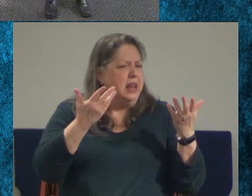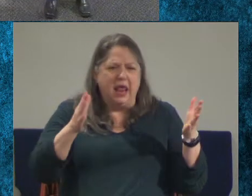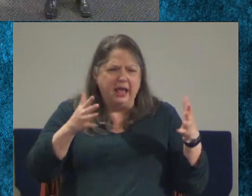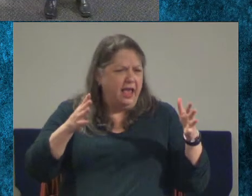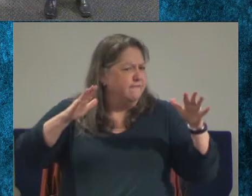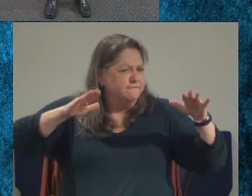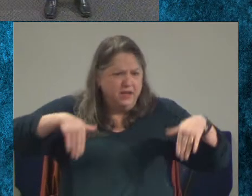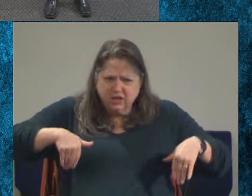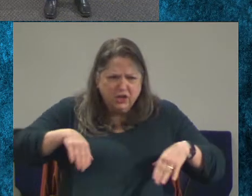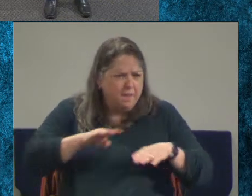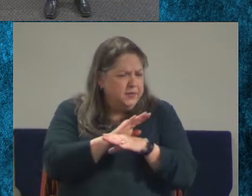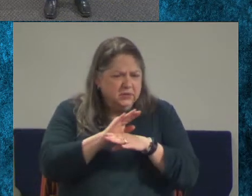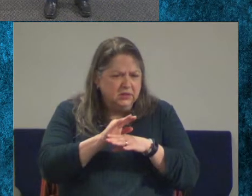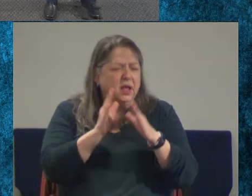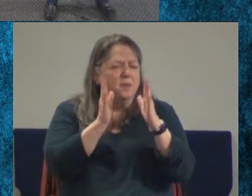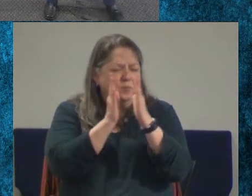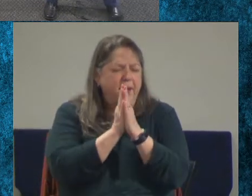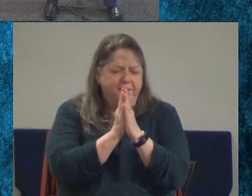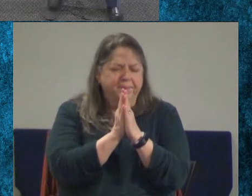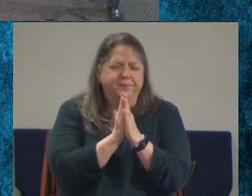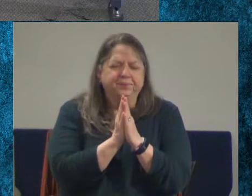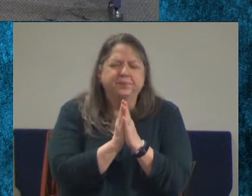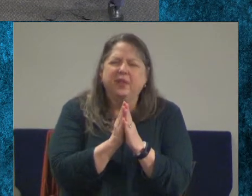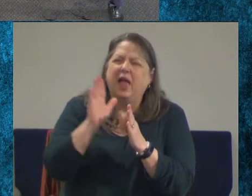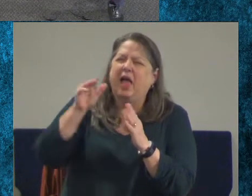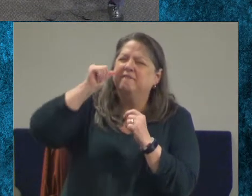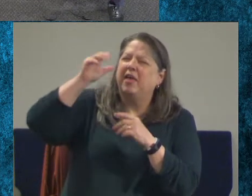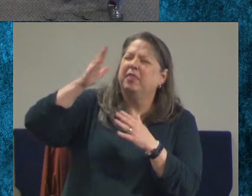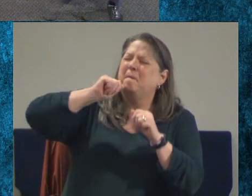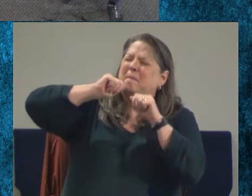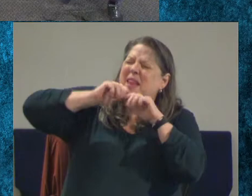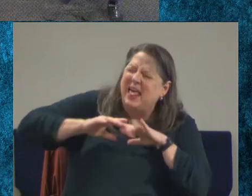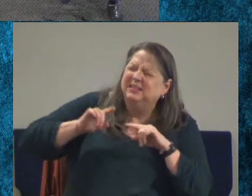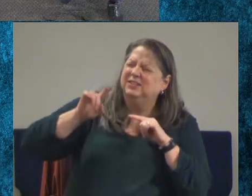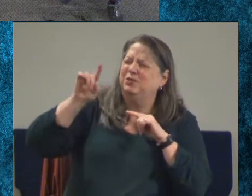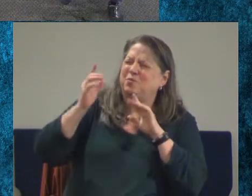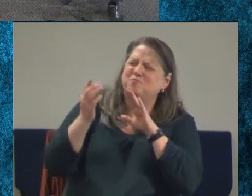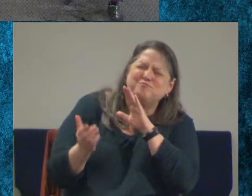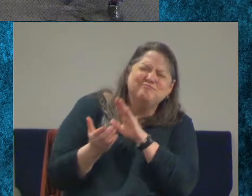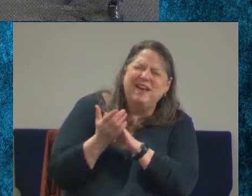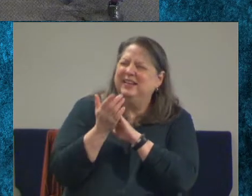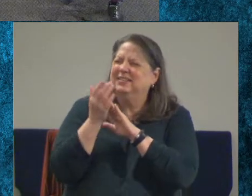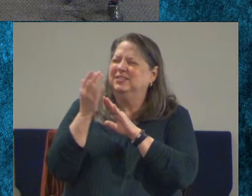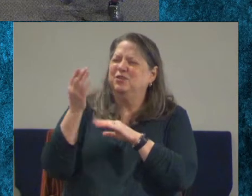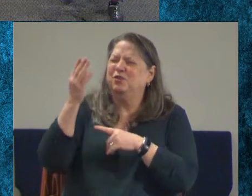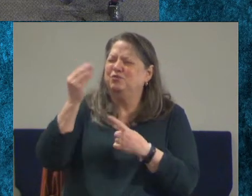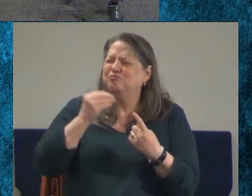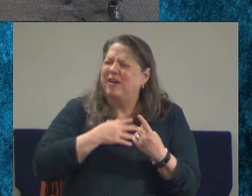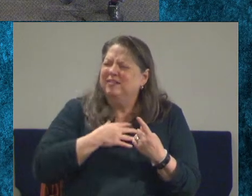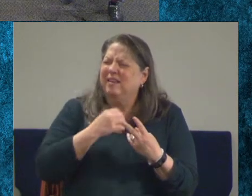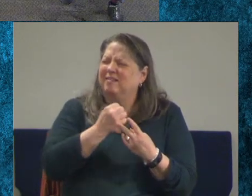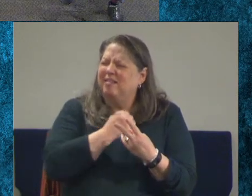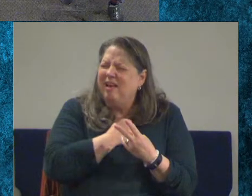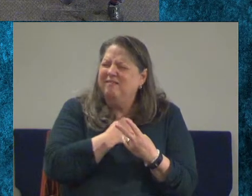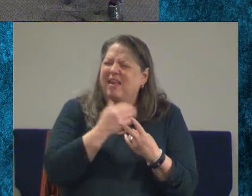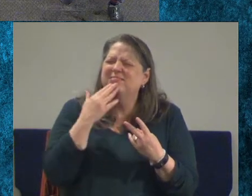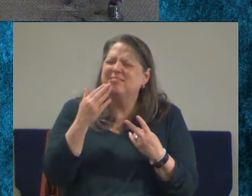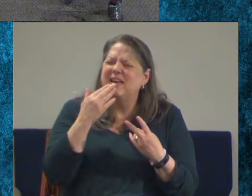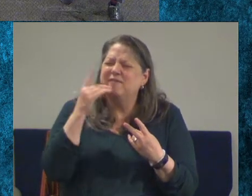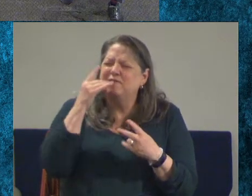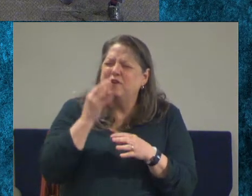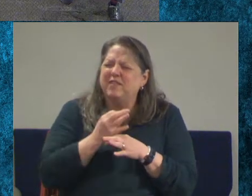Unfinished Business. Let's pray. Father, we bless you. We praise you this morning for your grace and your love, God. Thank you for your